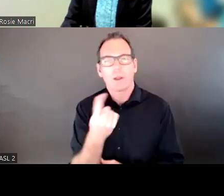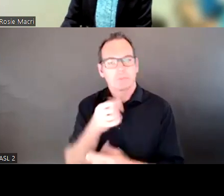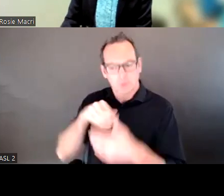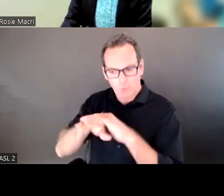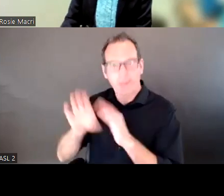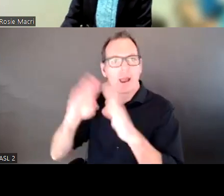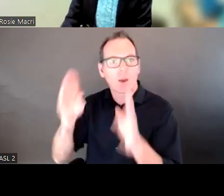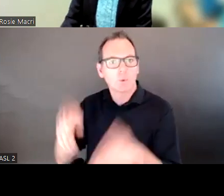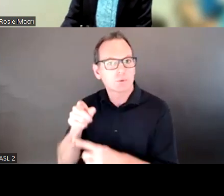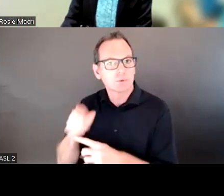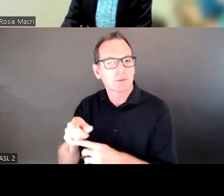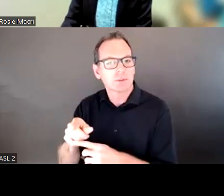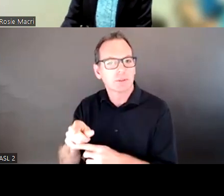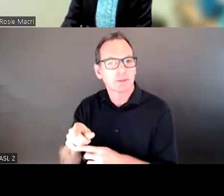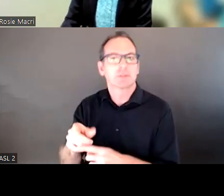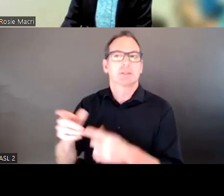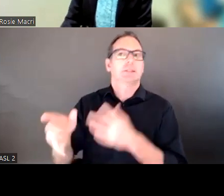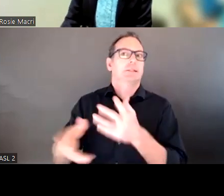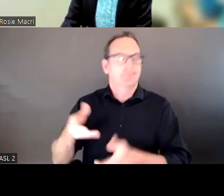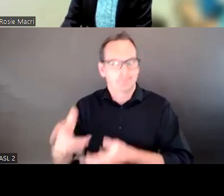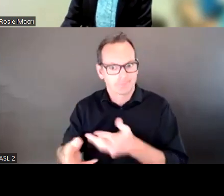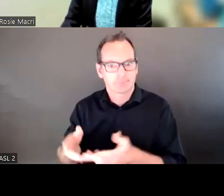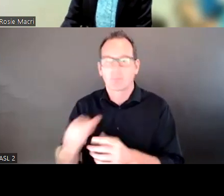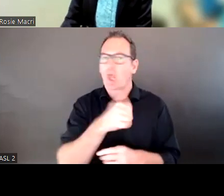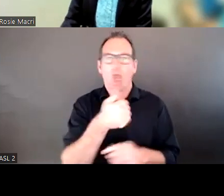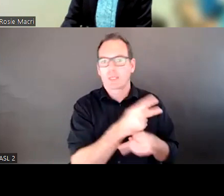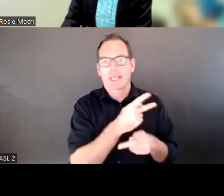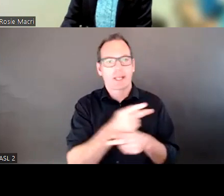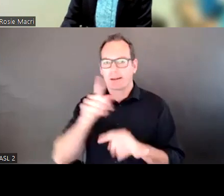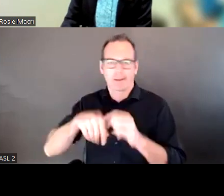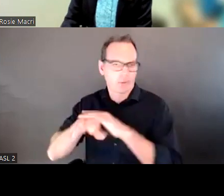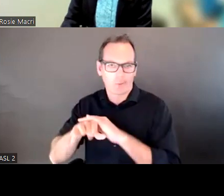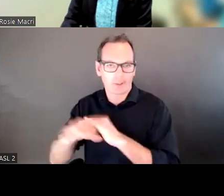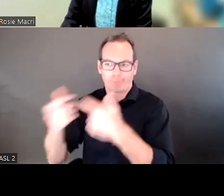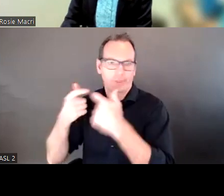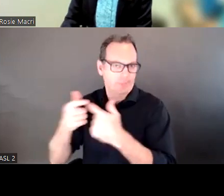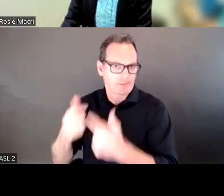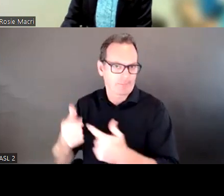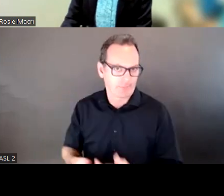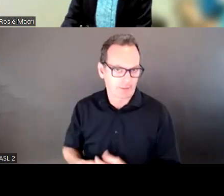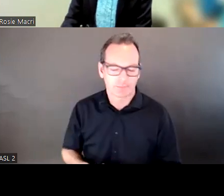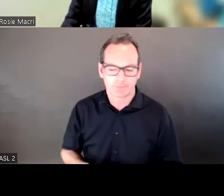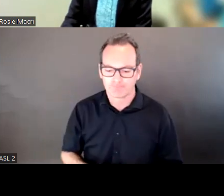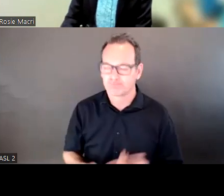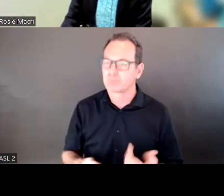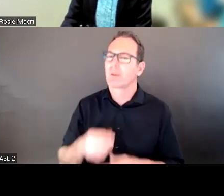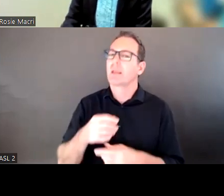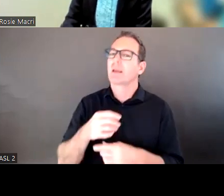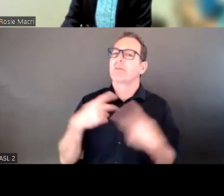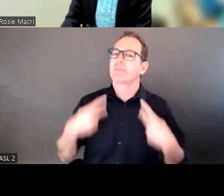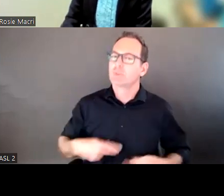relationship. Both the physiotherapist and the care coordinator don't know how they can protect Dave and still respect